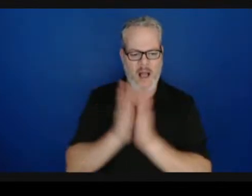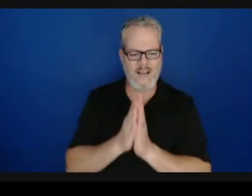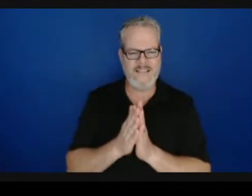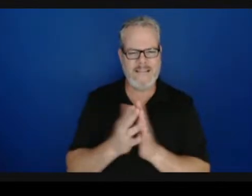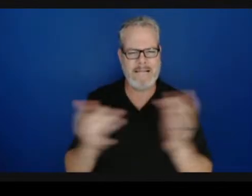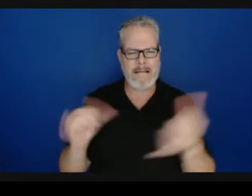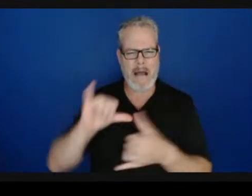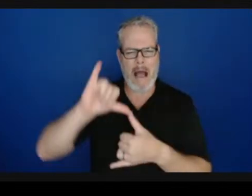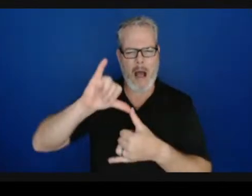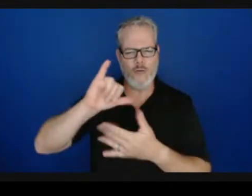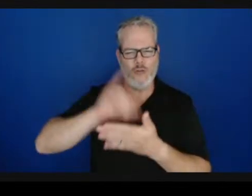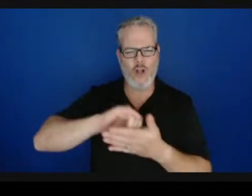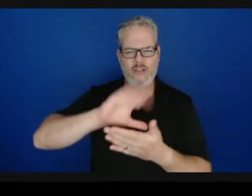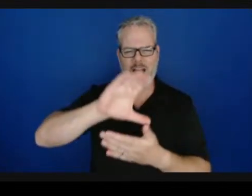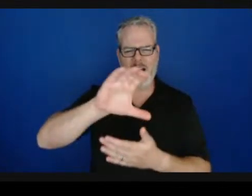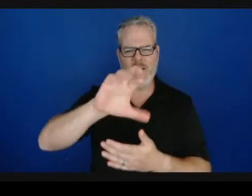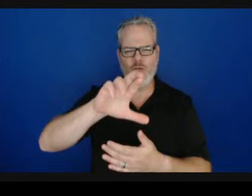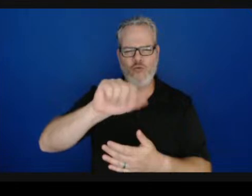is that crater wall?